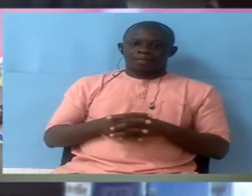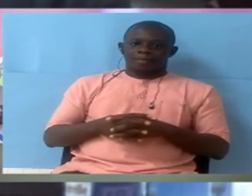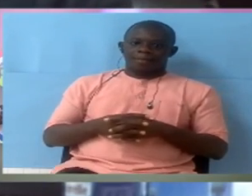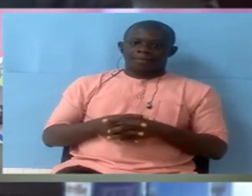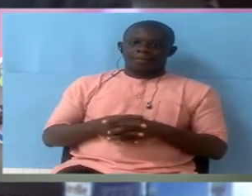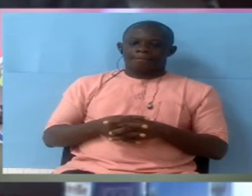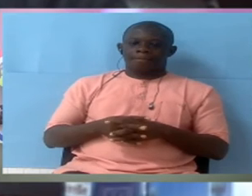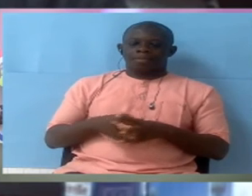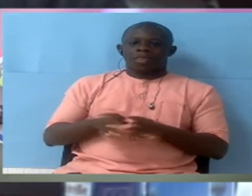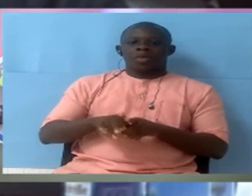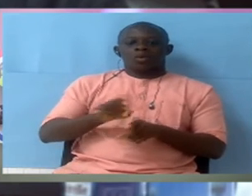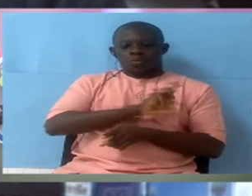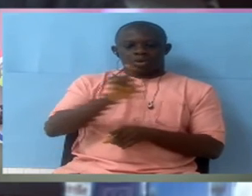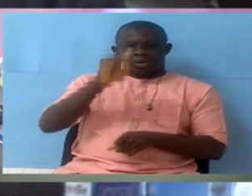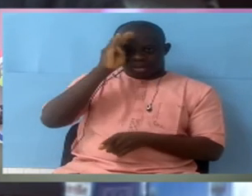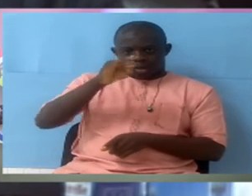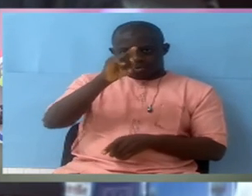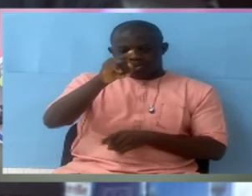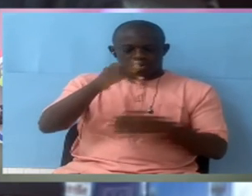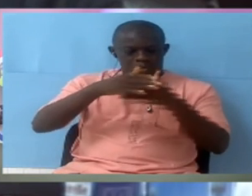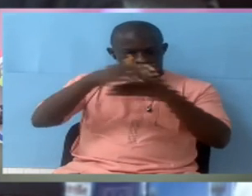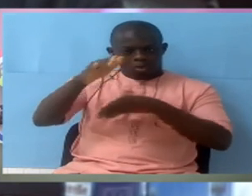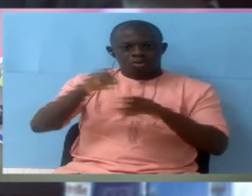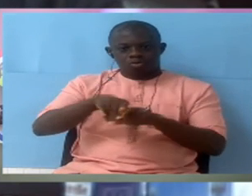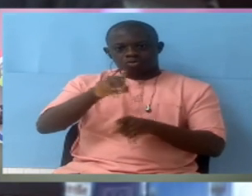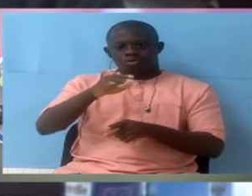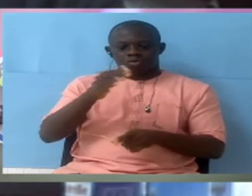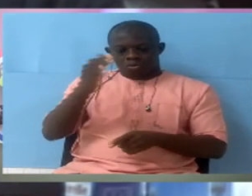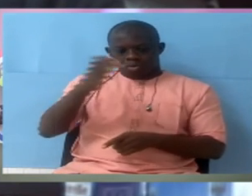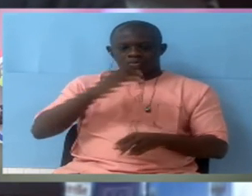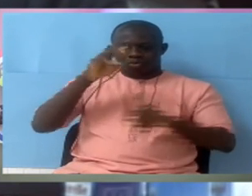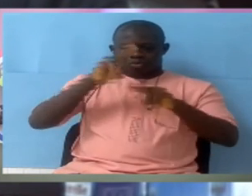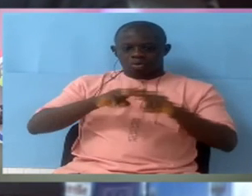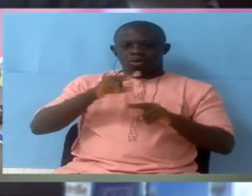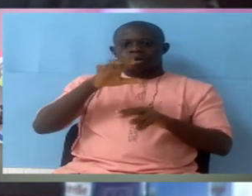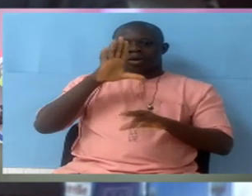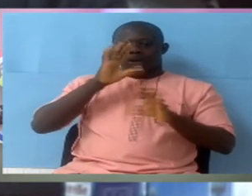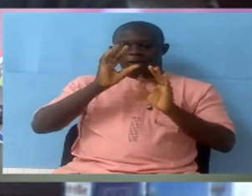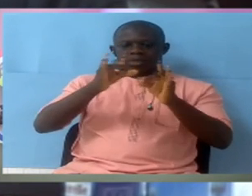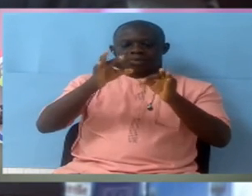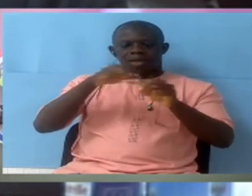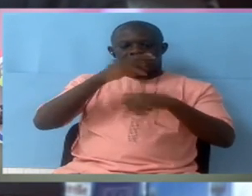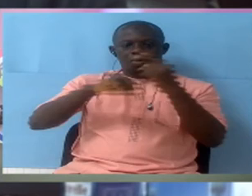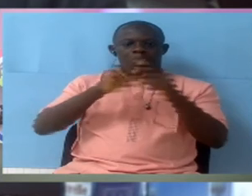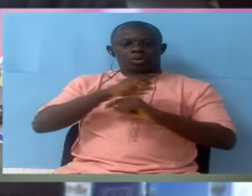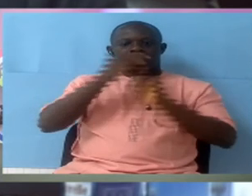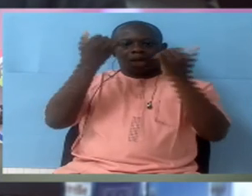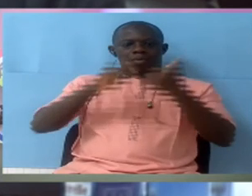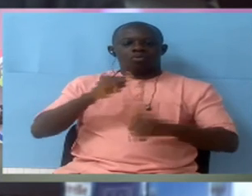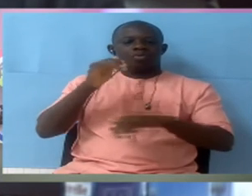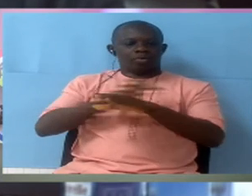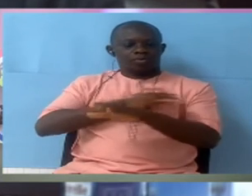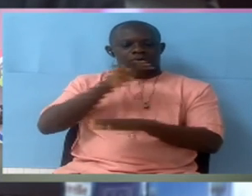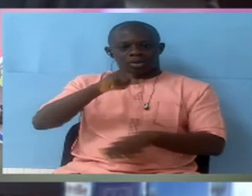Well, we should be the ones to thank you very much, Emma, for coming to testify before the summer commission.